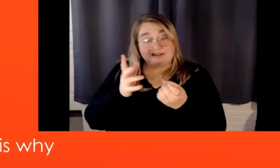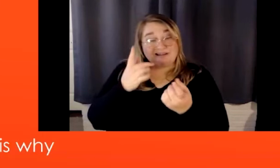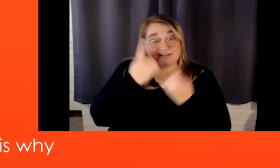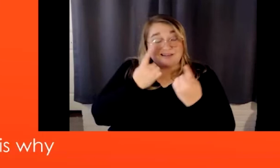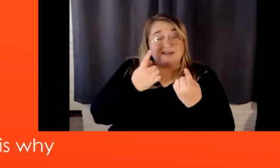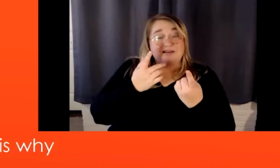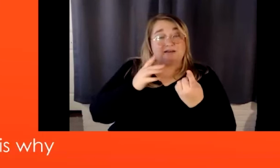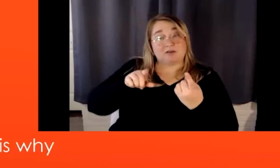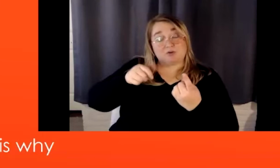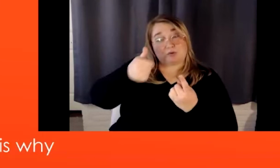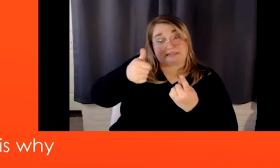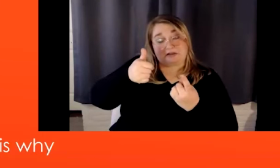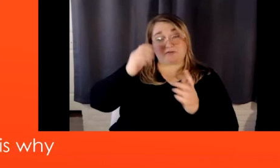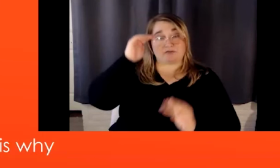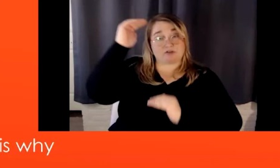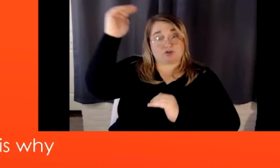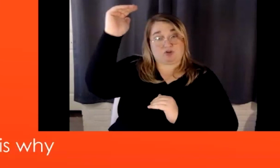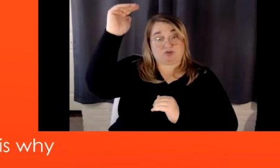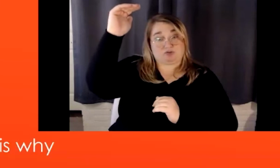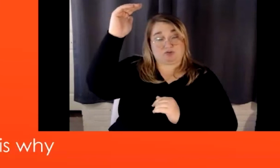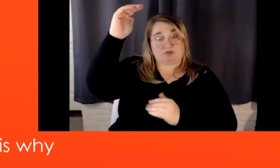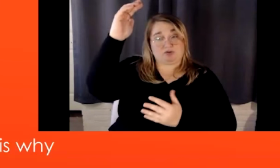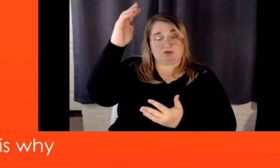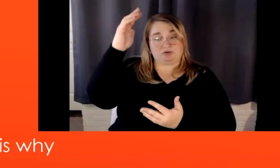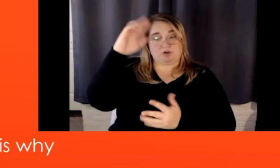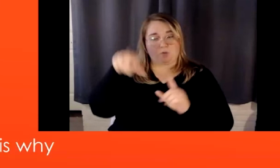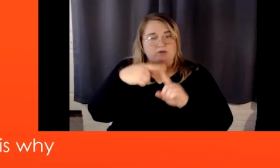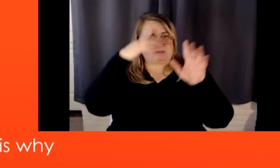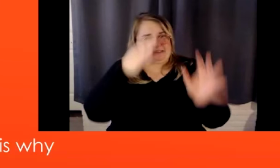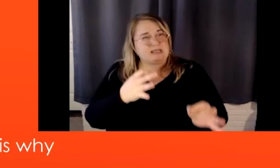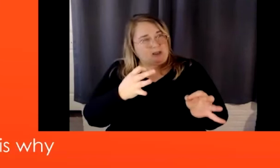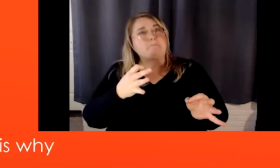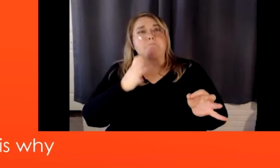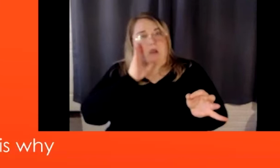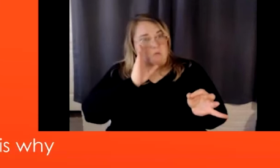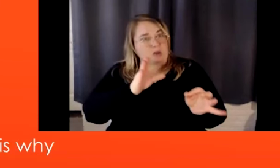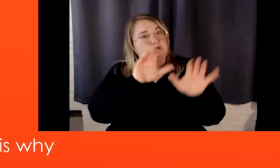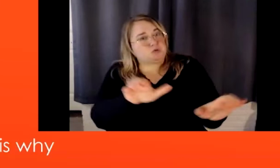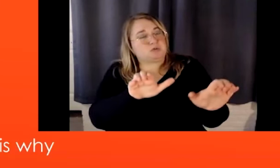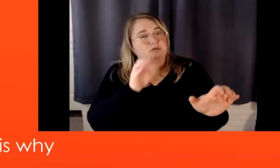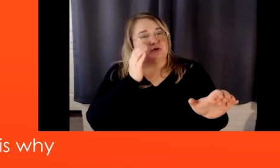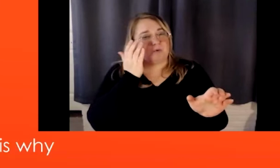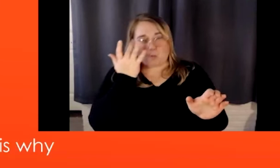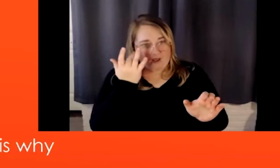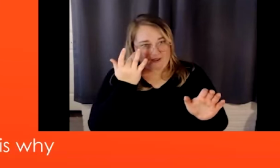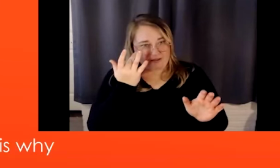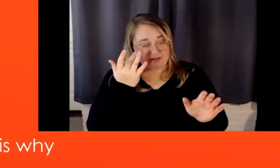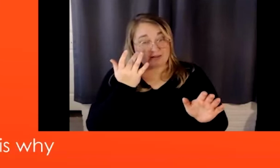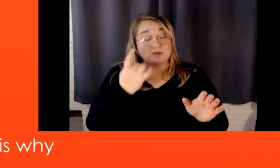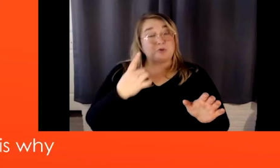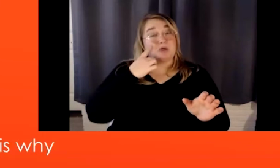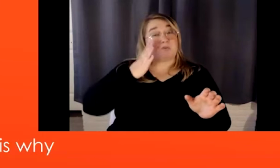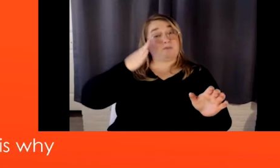that, once you decided to do something, why did you do it? I'll bet the answer is because you thought it would benefit